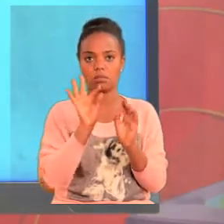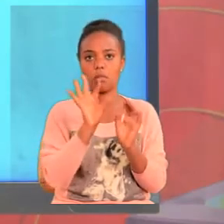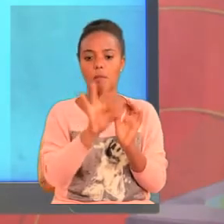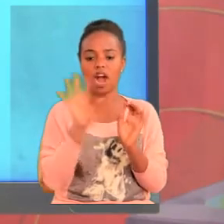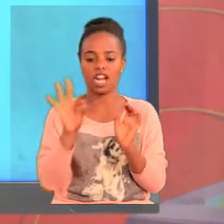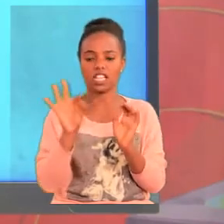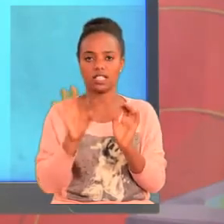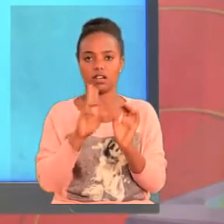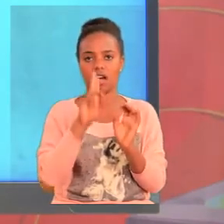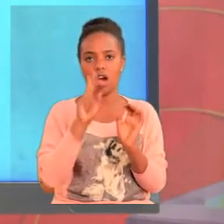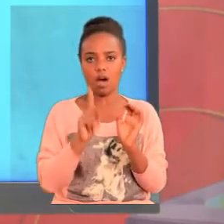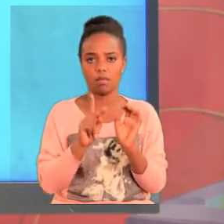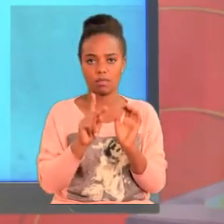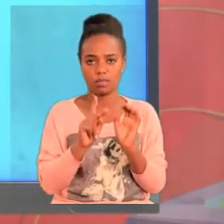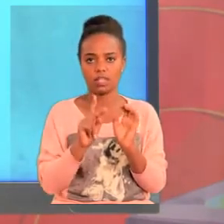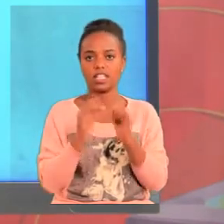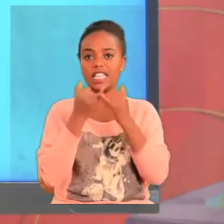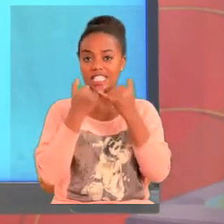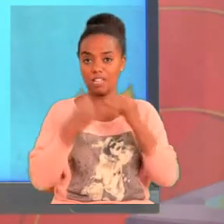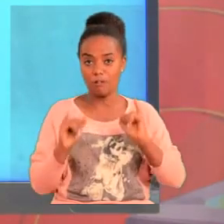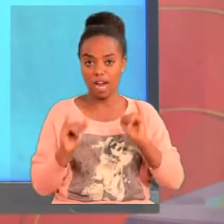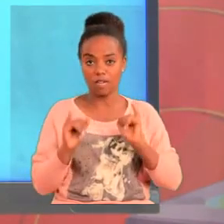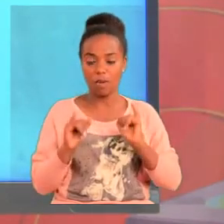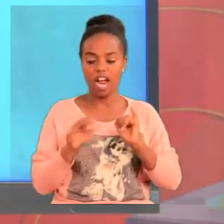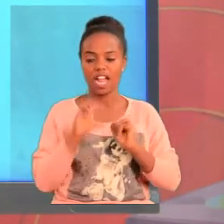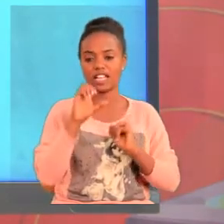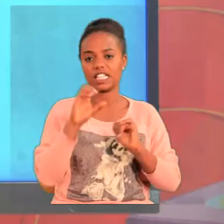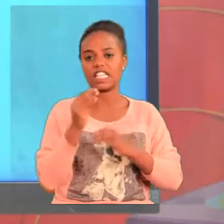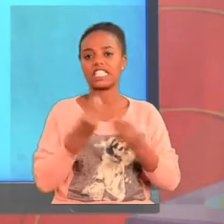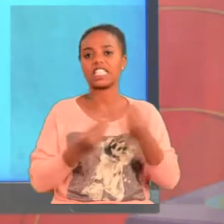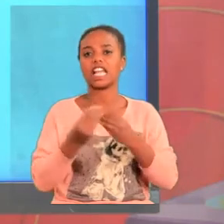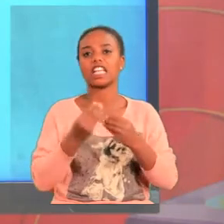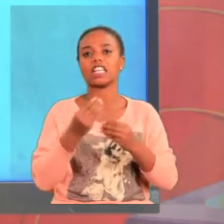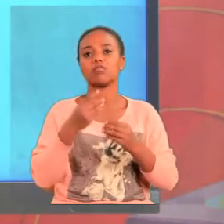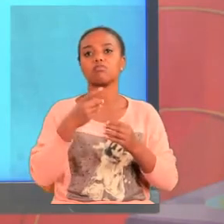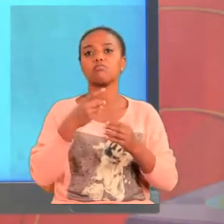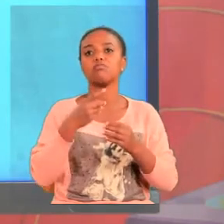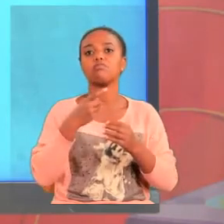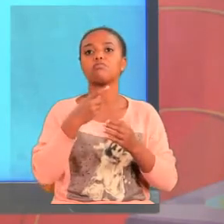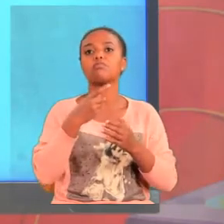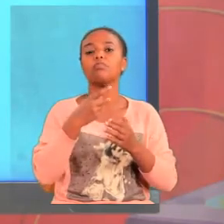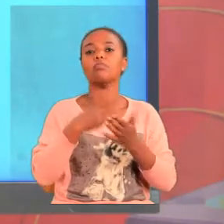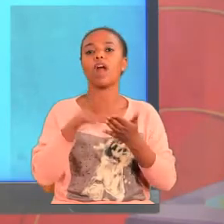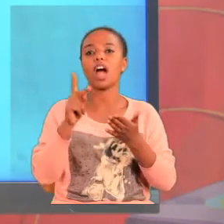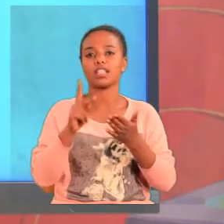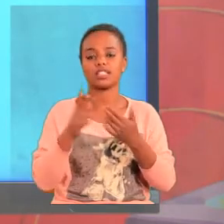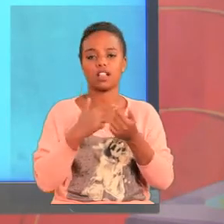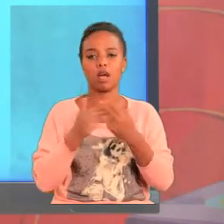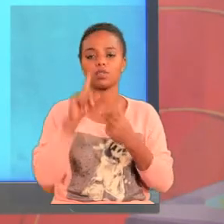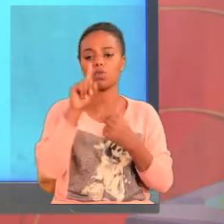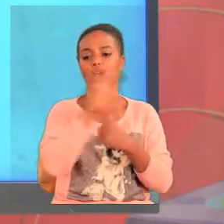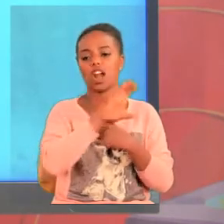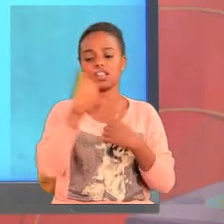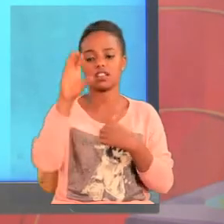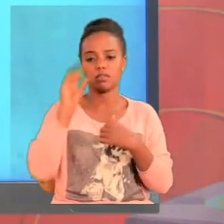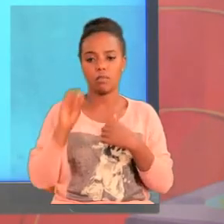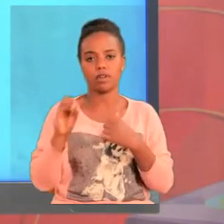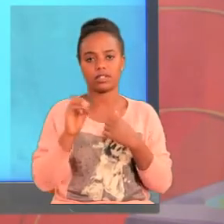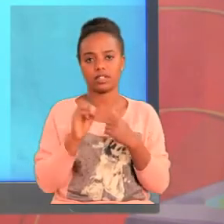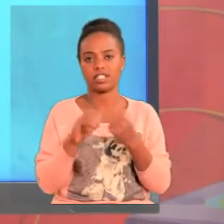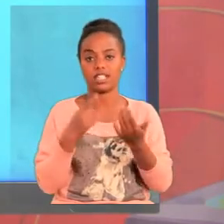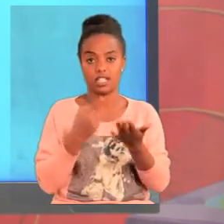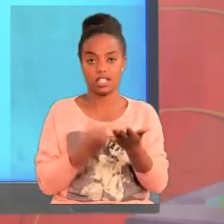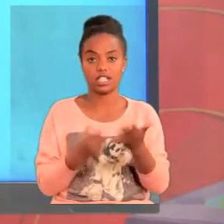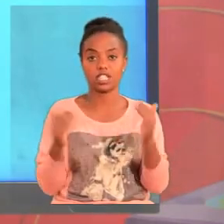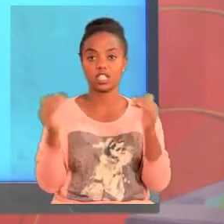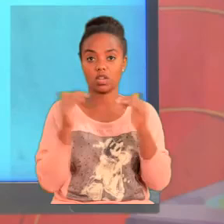given by markup divided by selling price times 100%. Therefore, this is